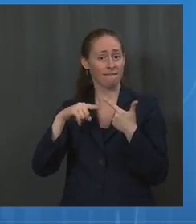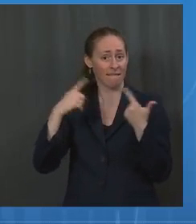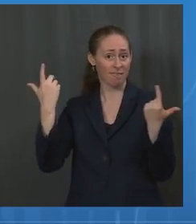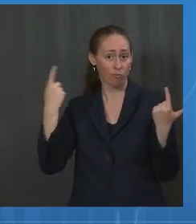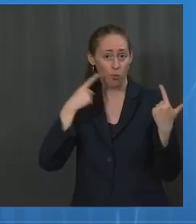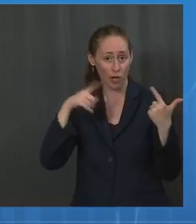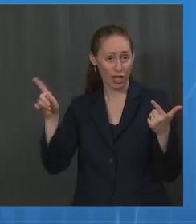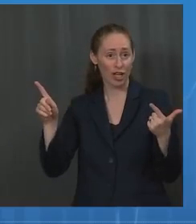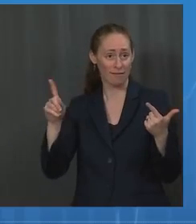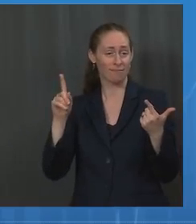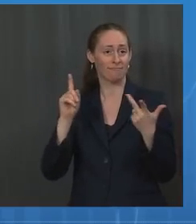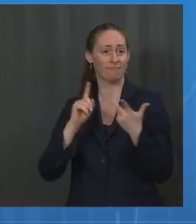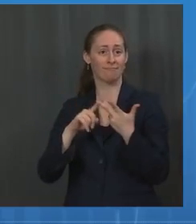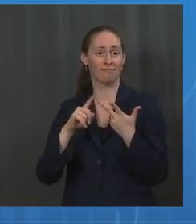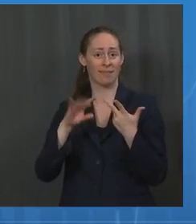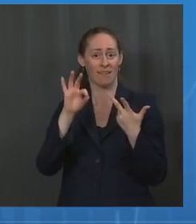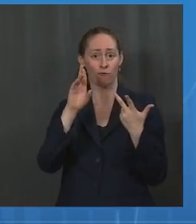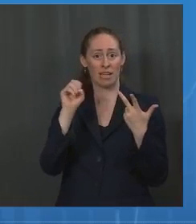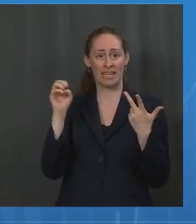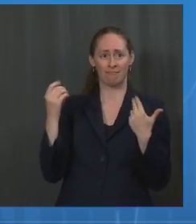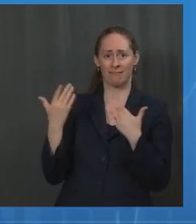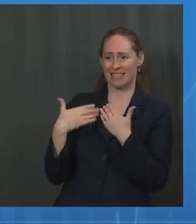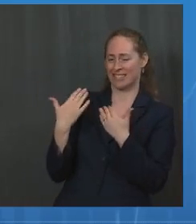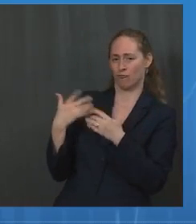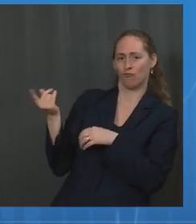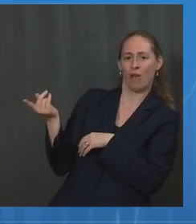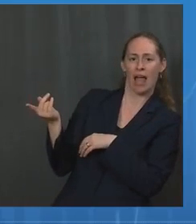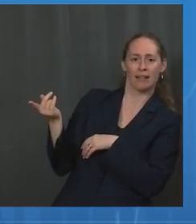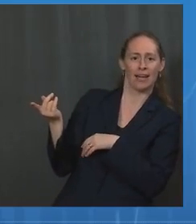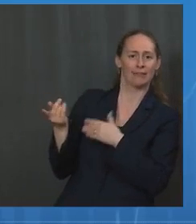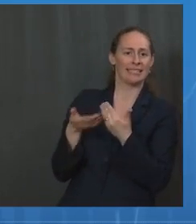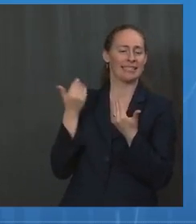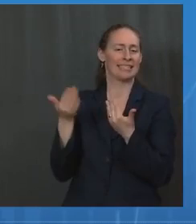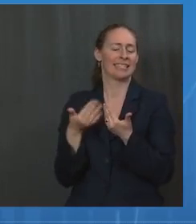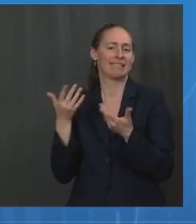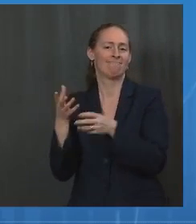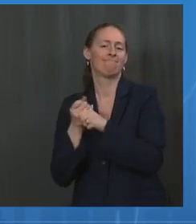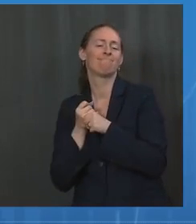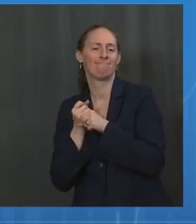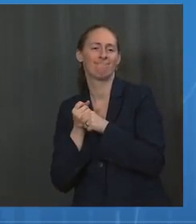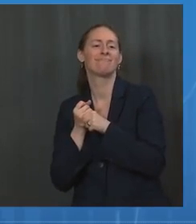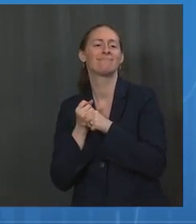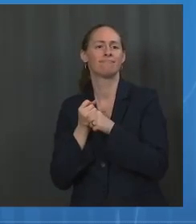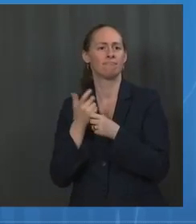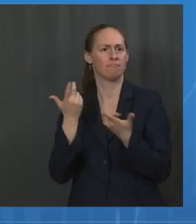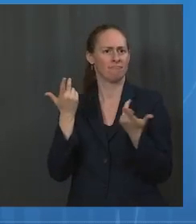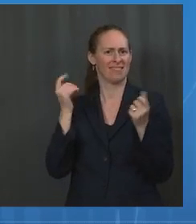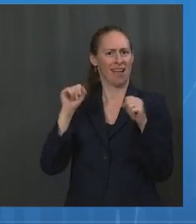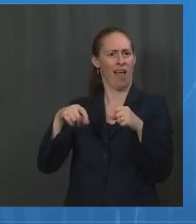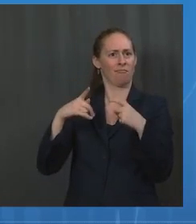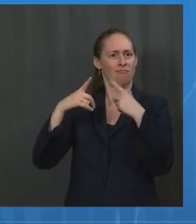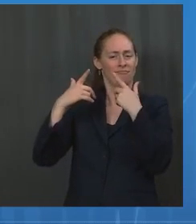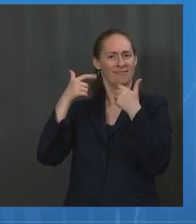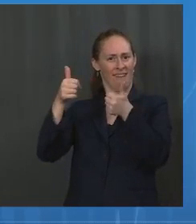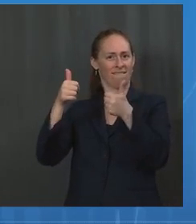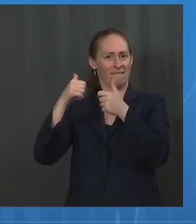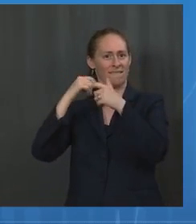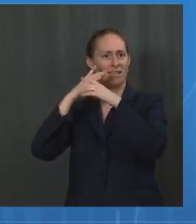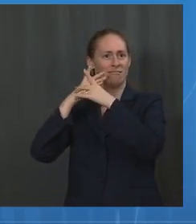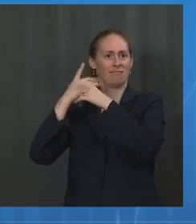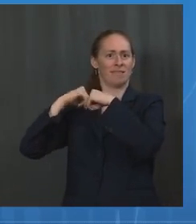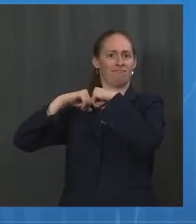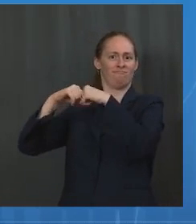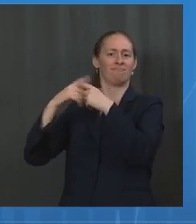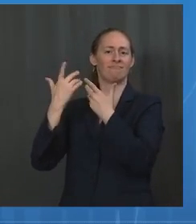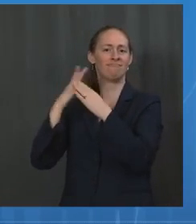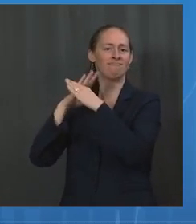and free. The next is to obviously protect yourself from COVID-19, but also to